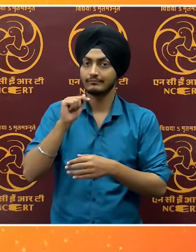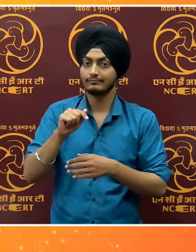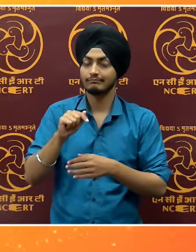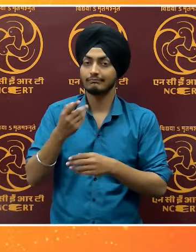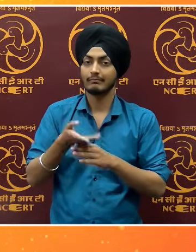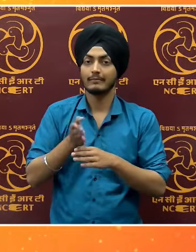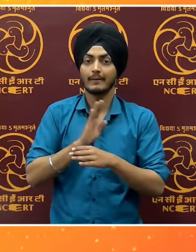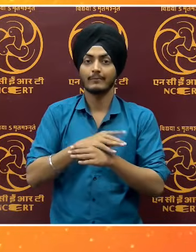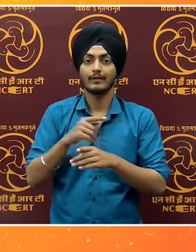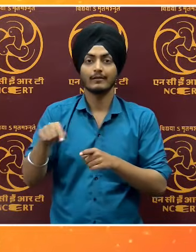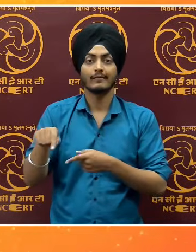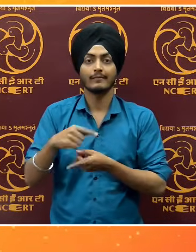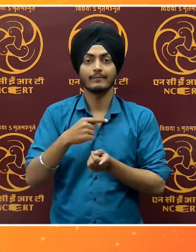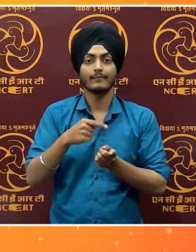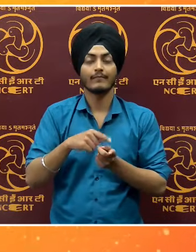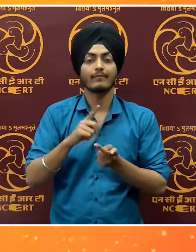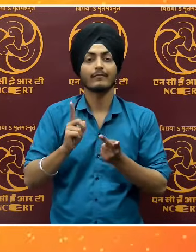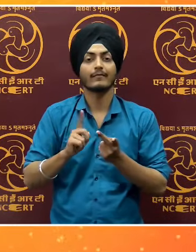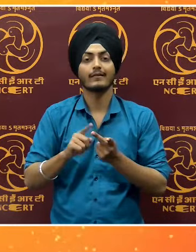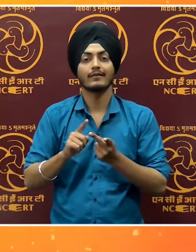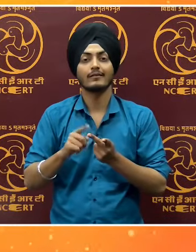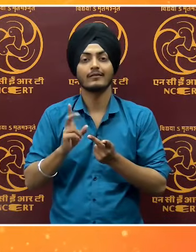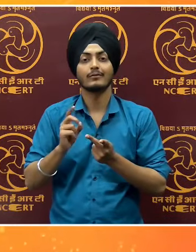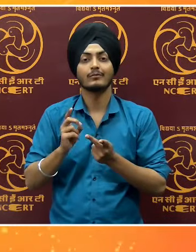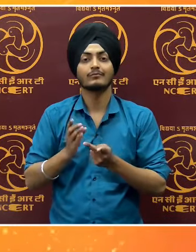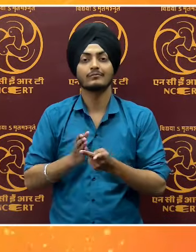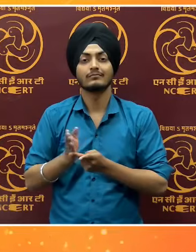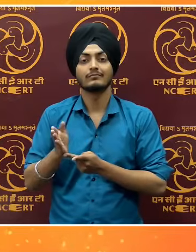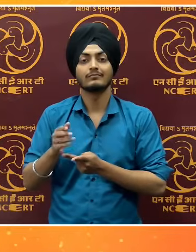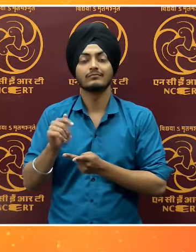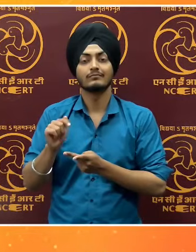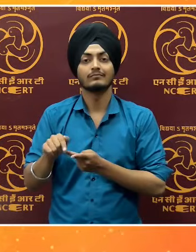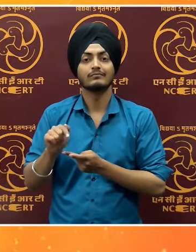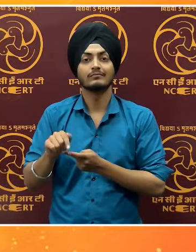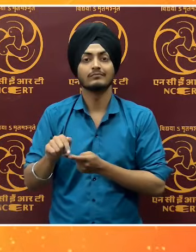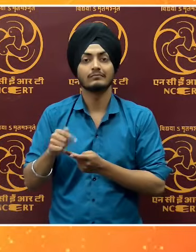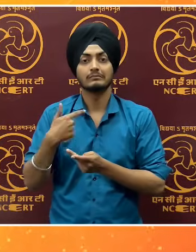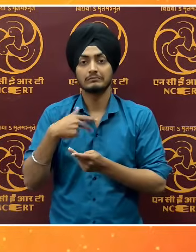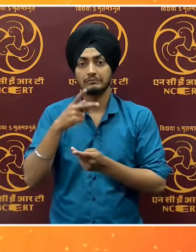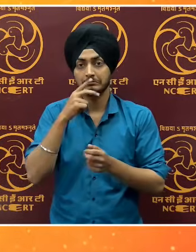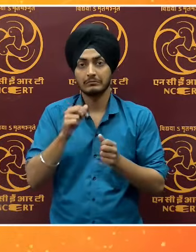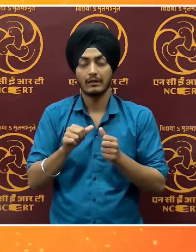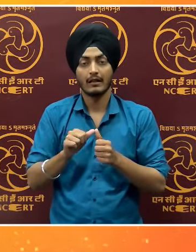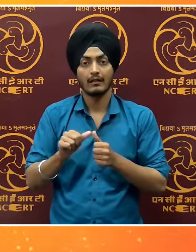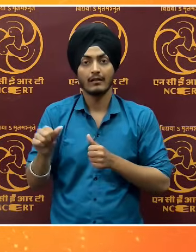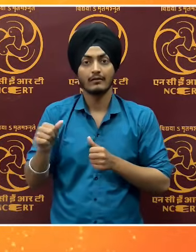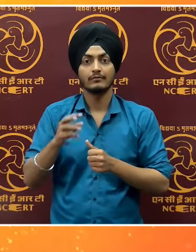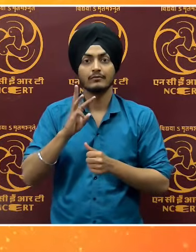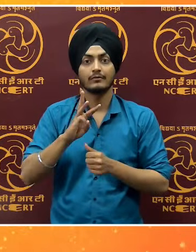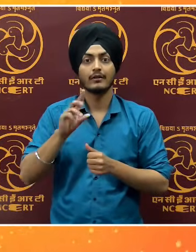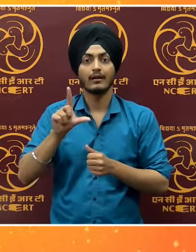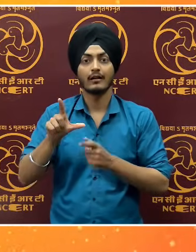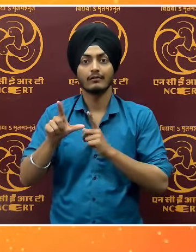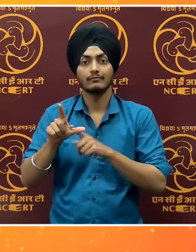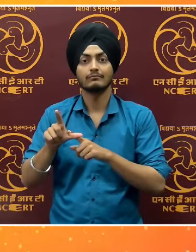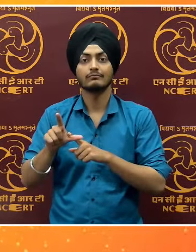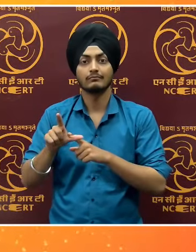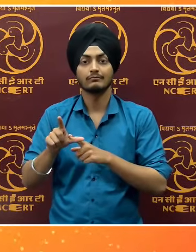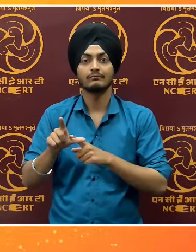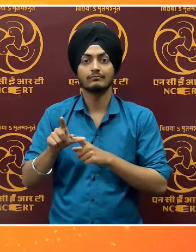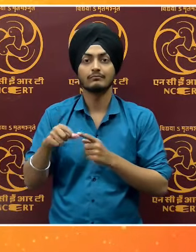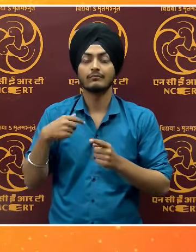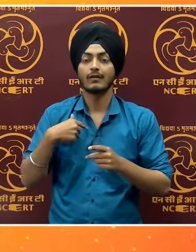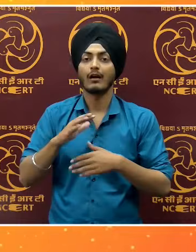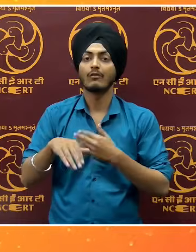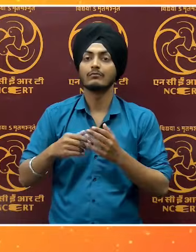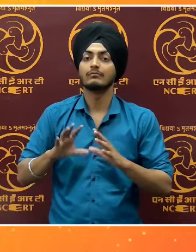slide. In the second case, the area is A by 3, length is 3L. So in the place of area, I will